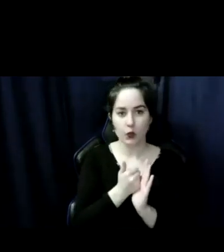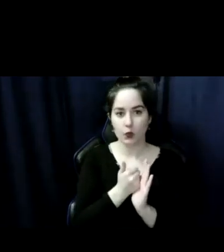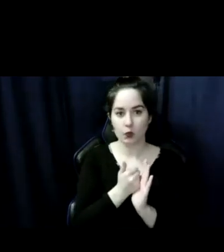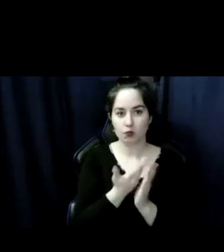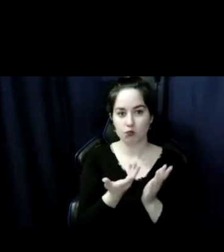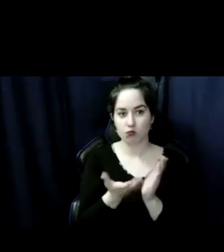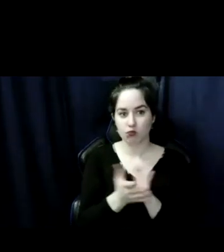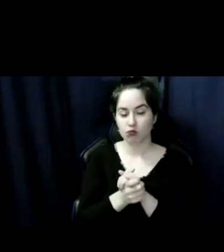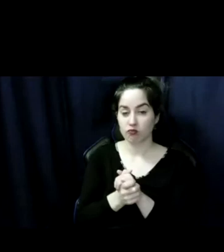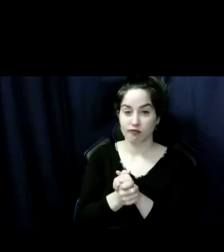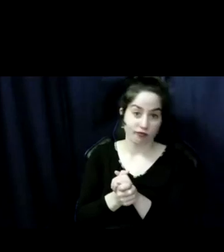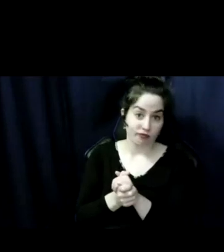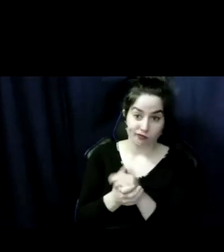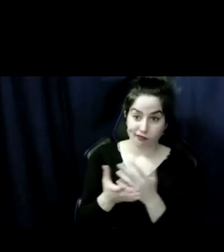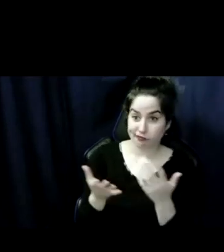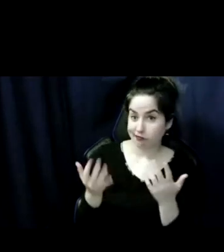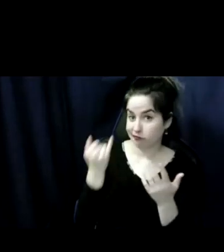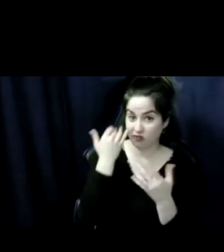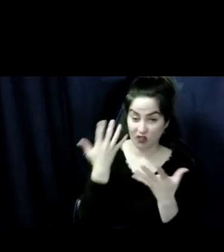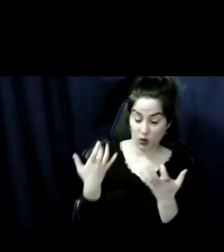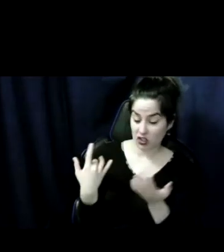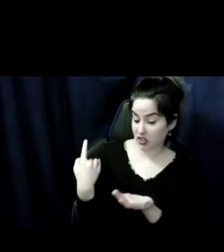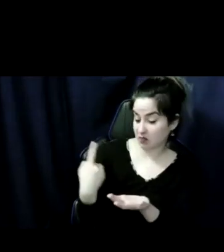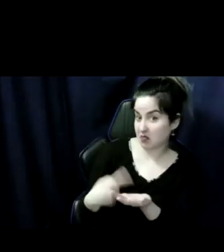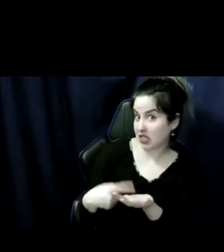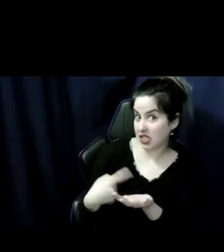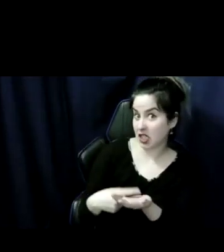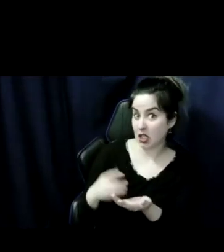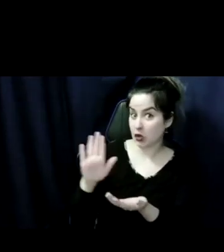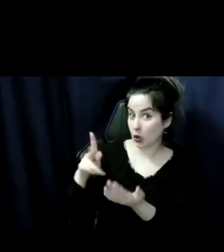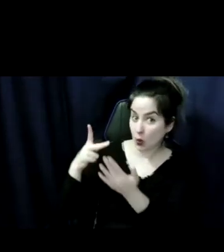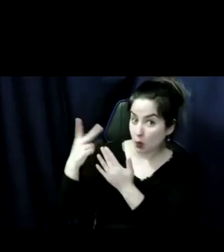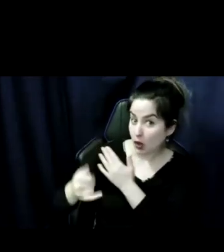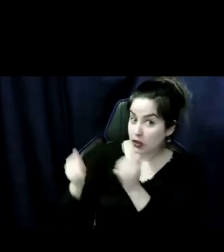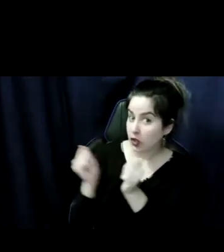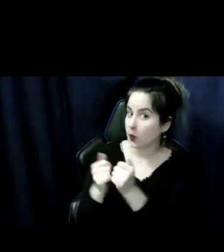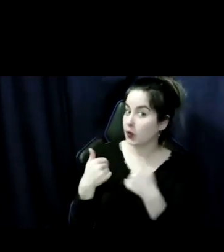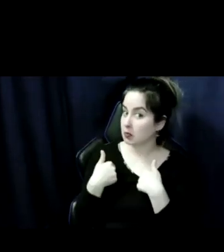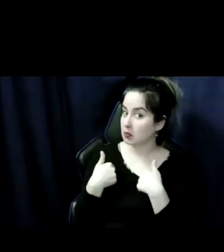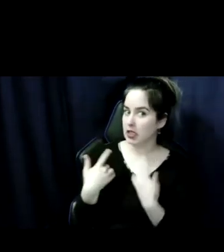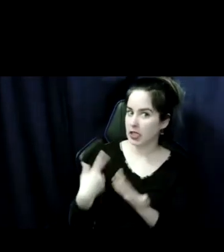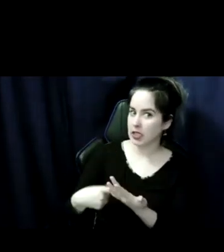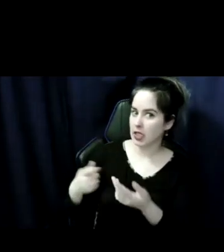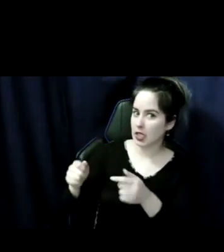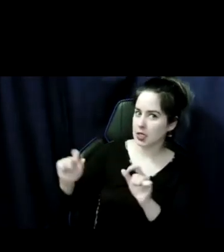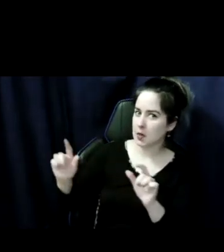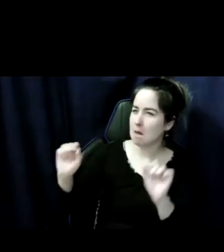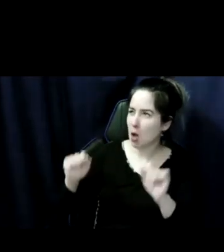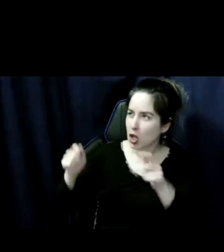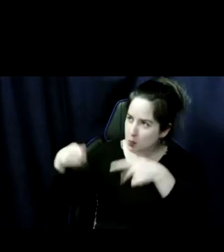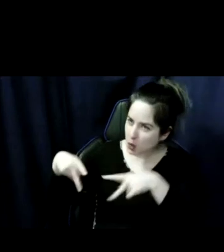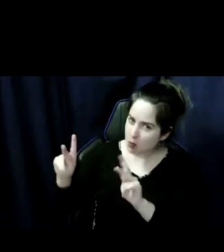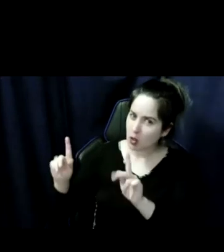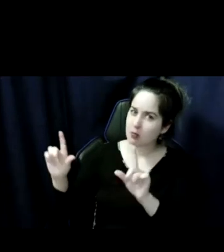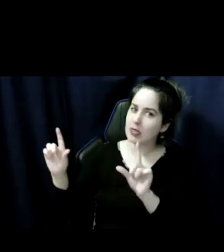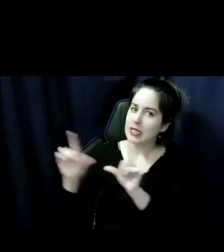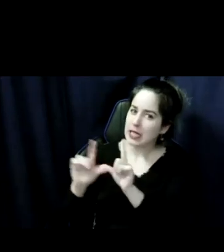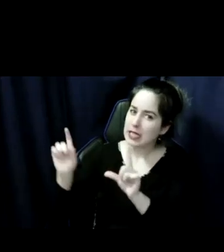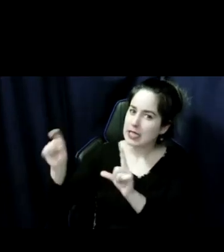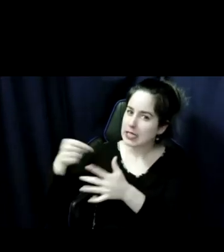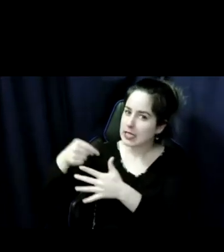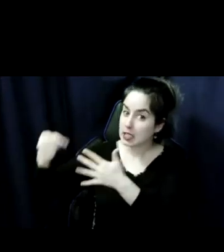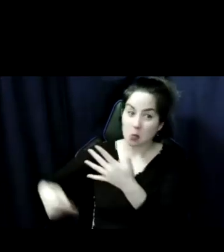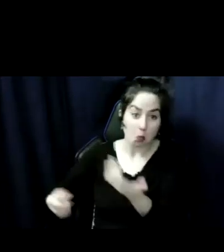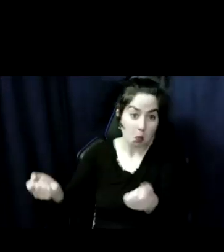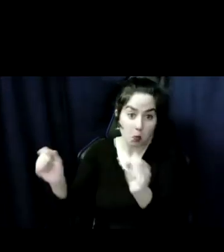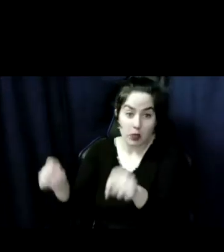If you want to just chat through your project with me and consider the possible permits you might require, we can do that as well, whatever makes sense